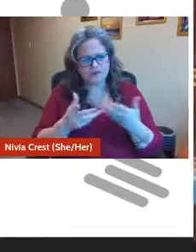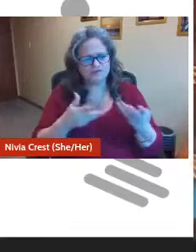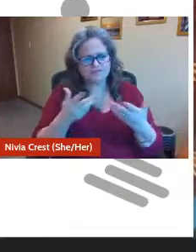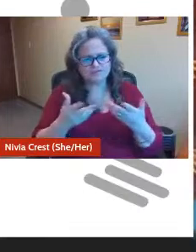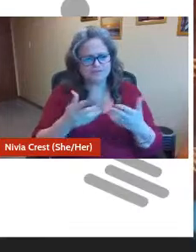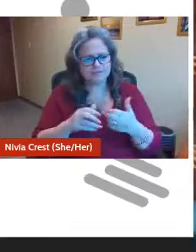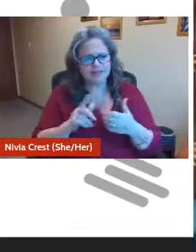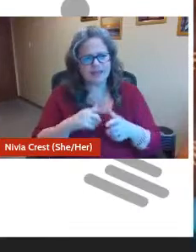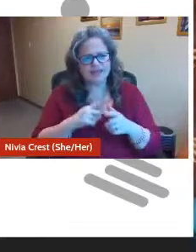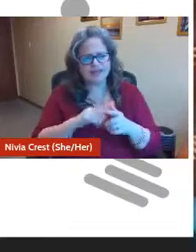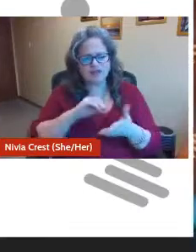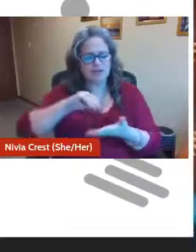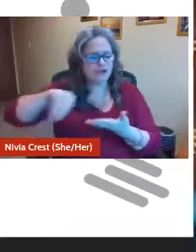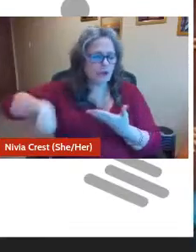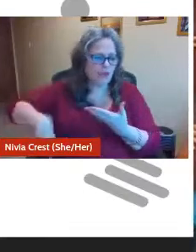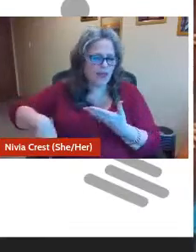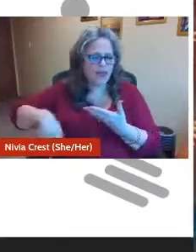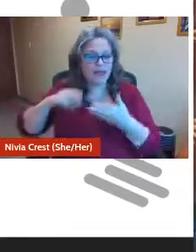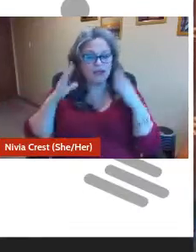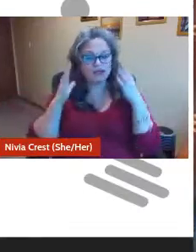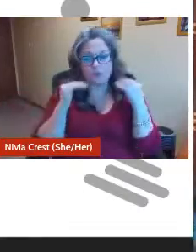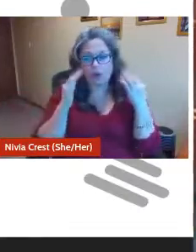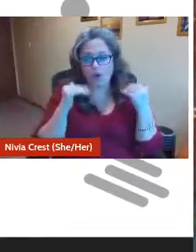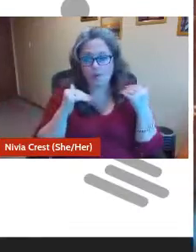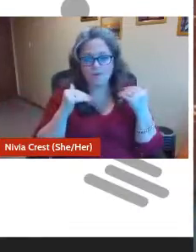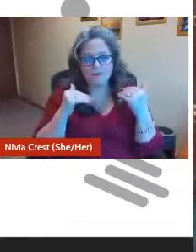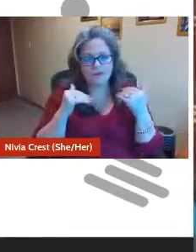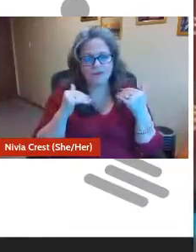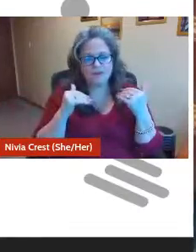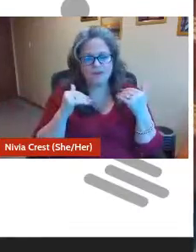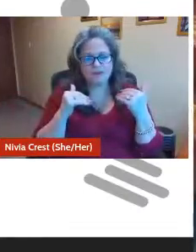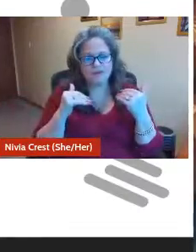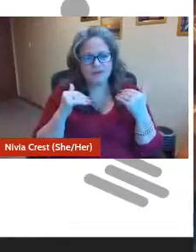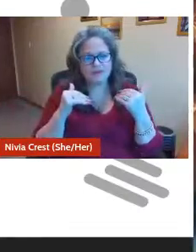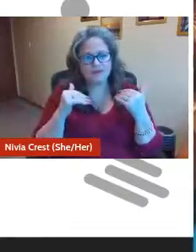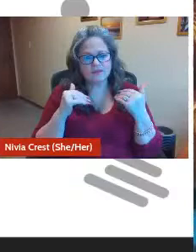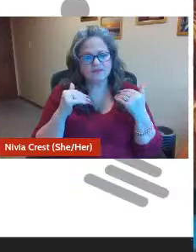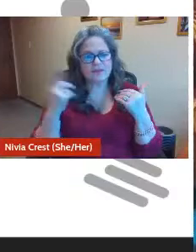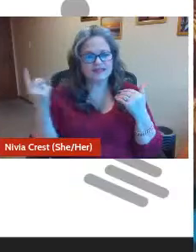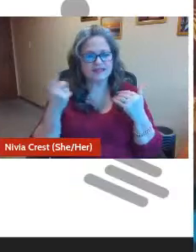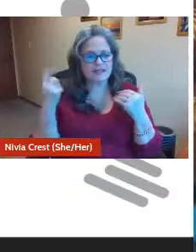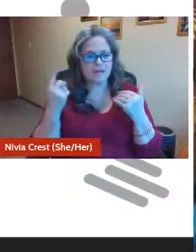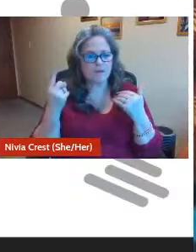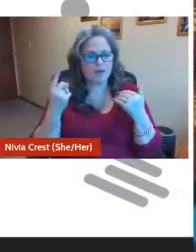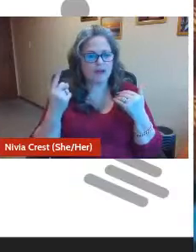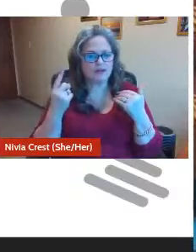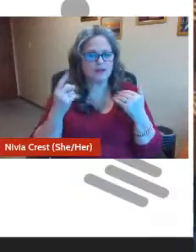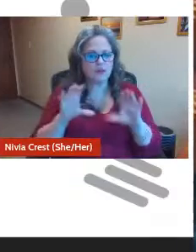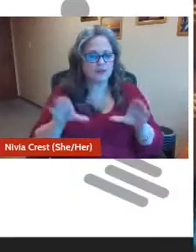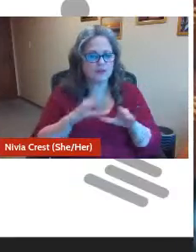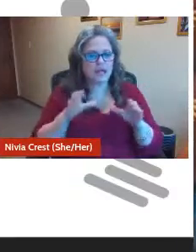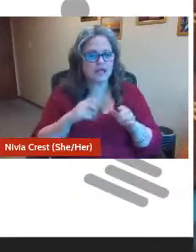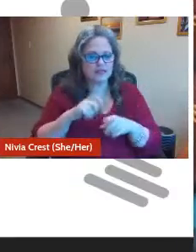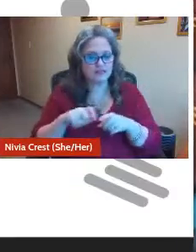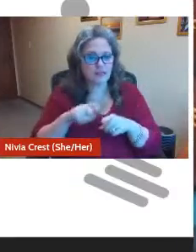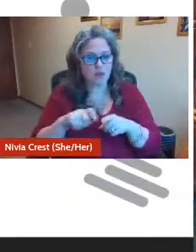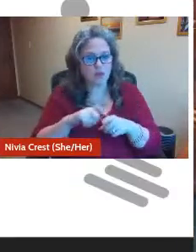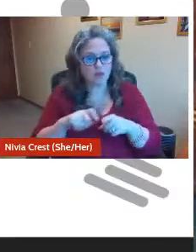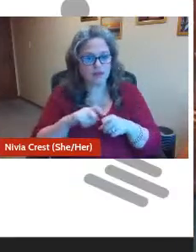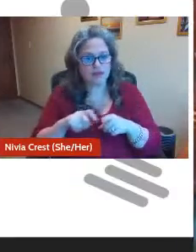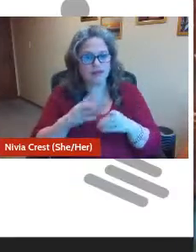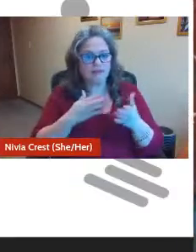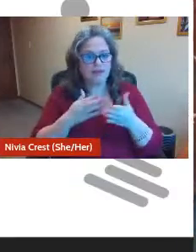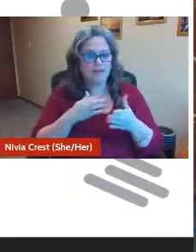then you put it away and just hoping that. That someone you know that does sewing that would be able